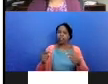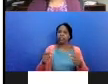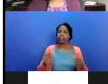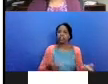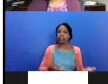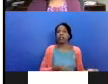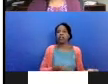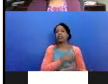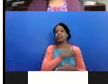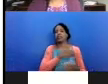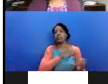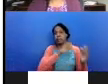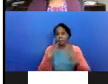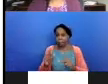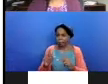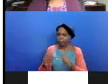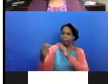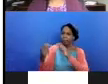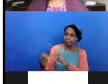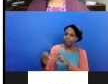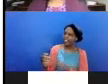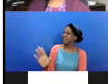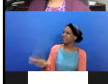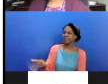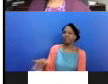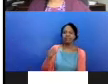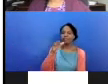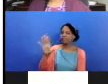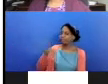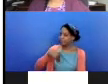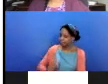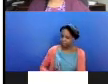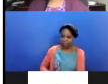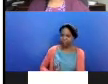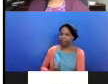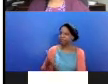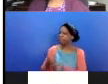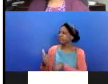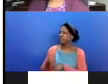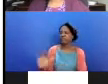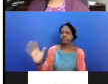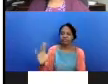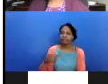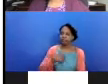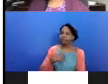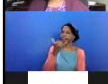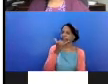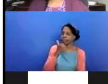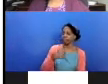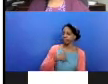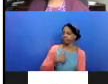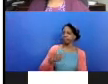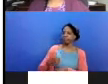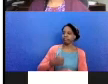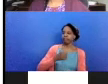Those are often very powerful conversations for women to connect with in terms of addressing their own issues of trauma from him, even from the past, to